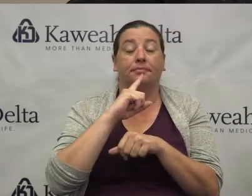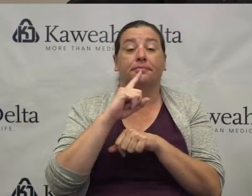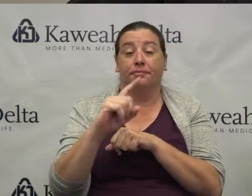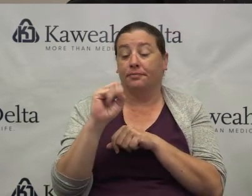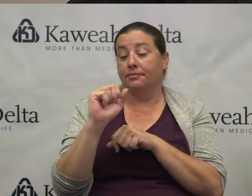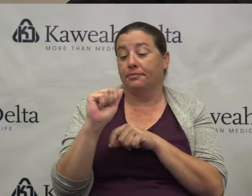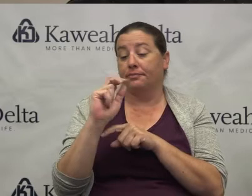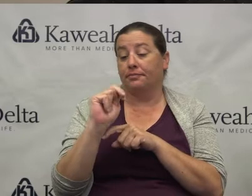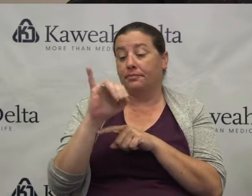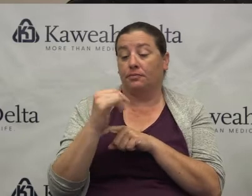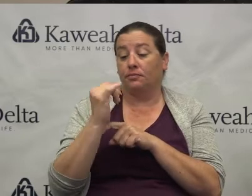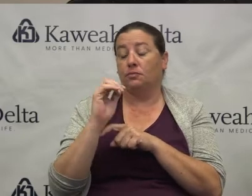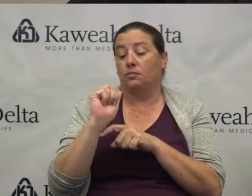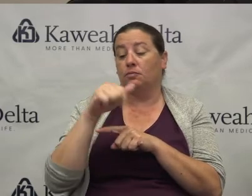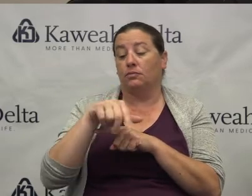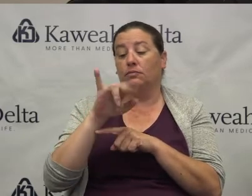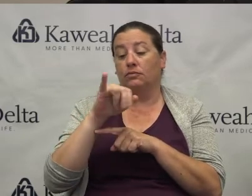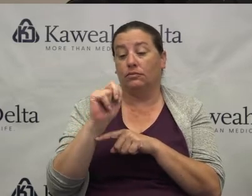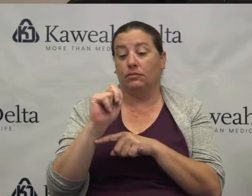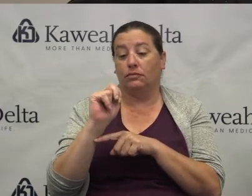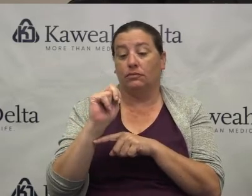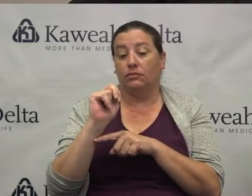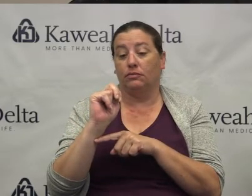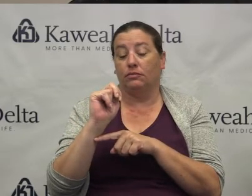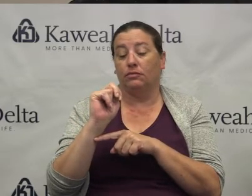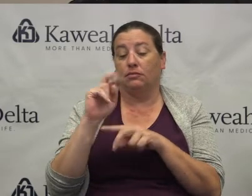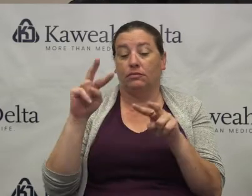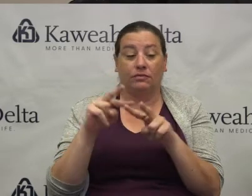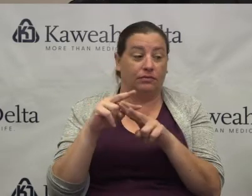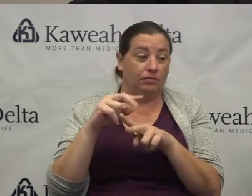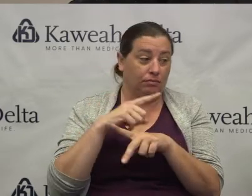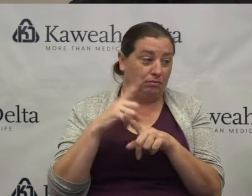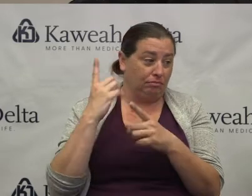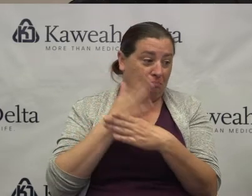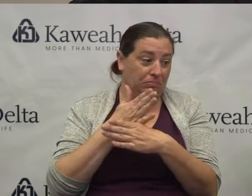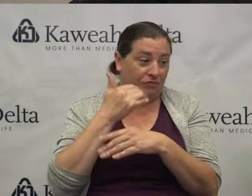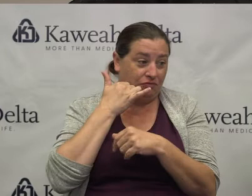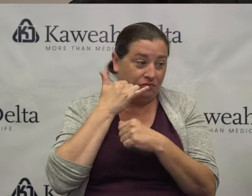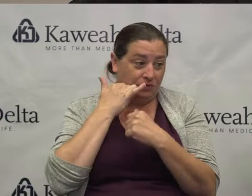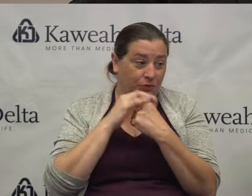has one of the most severe shortages. No, I have on the